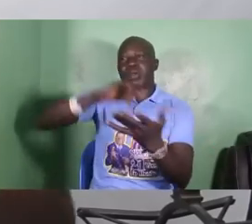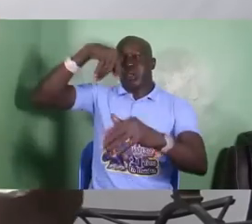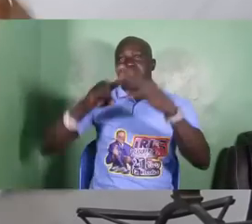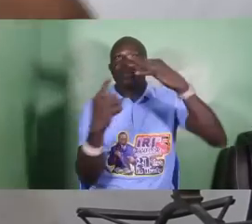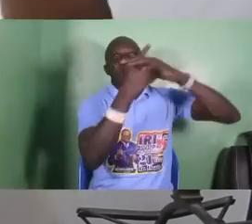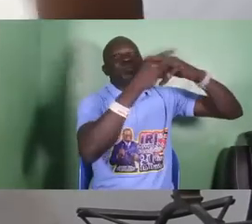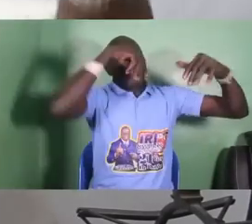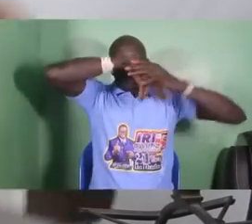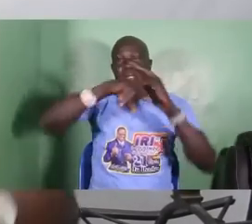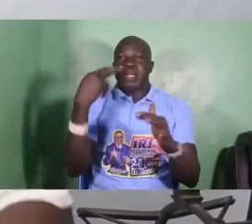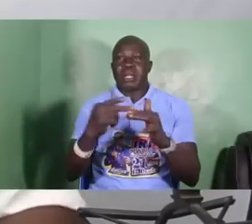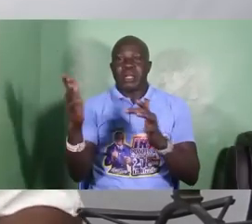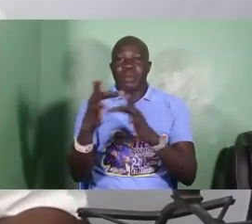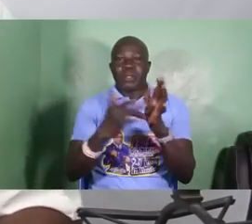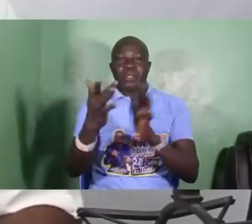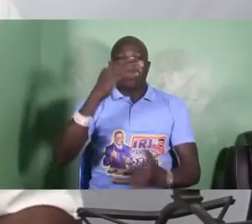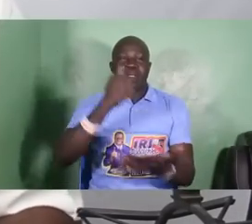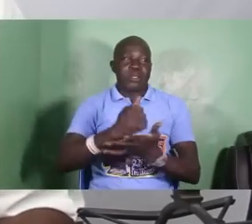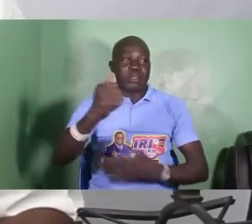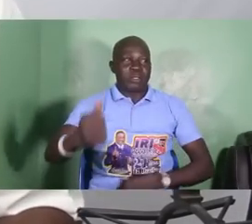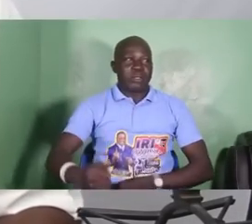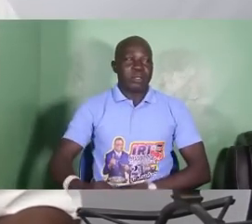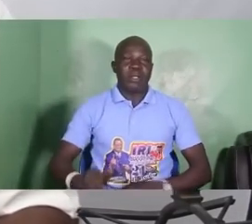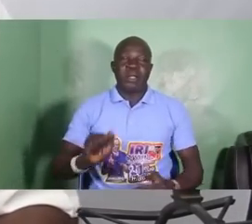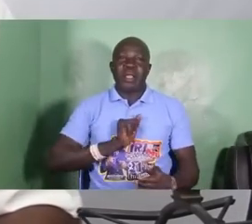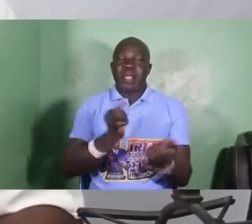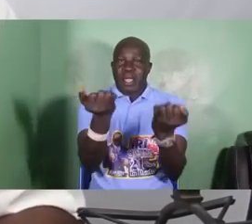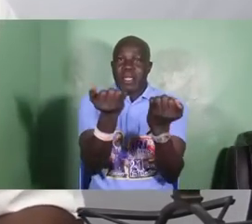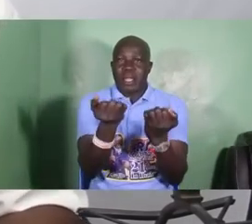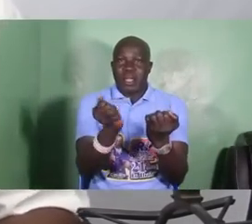authority lift up your glory. You have to